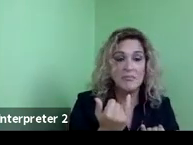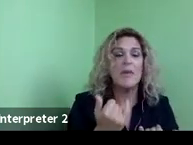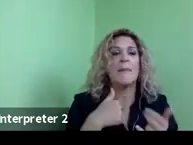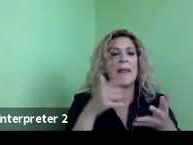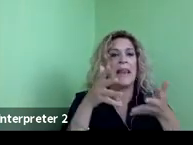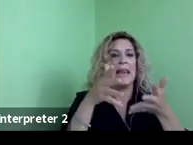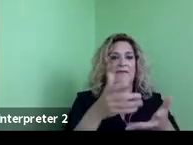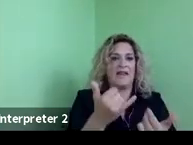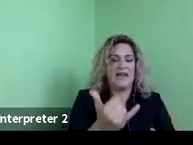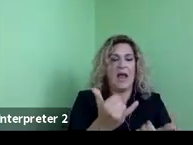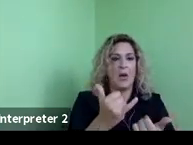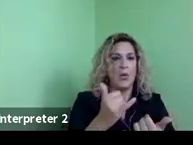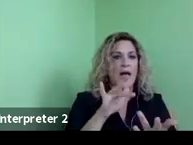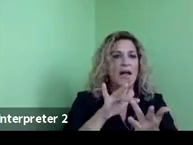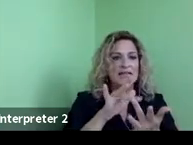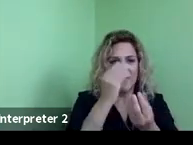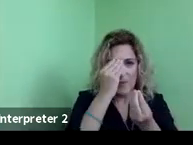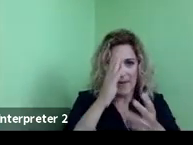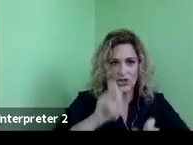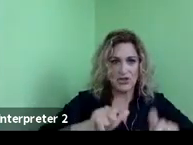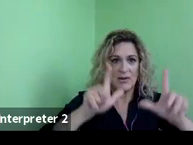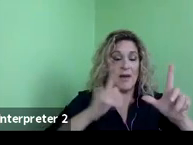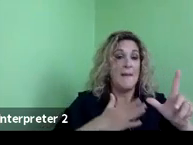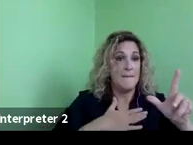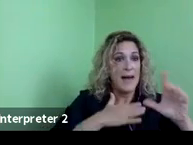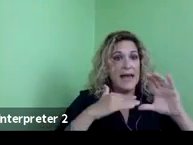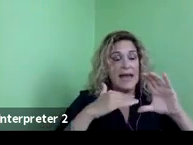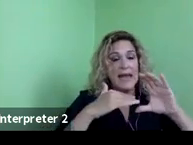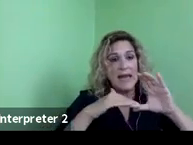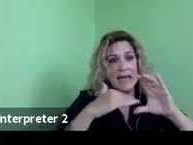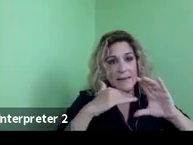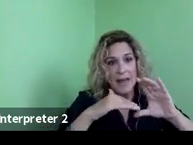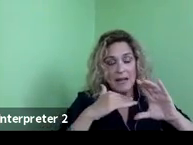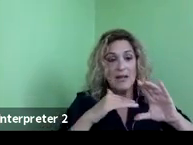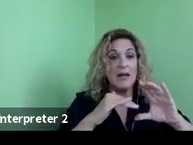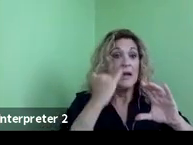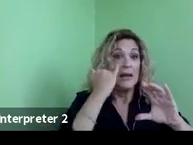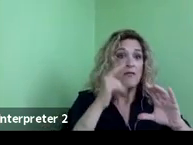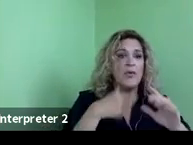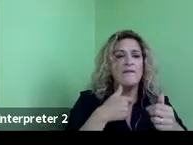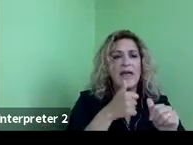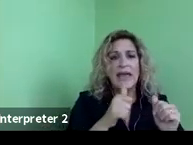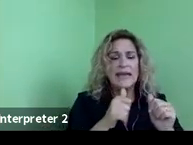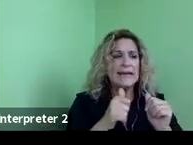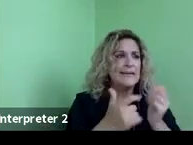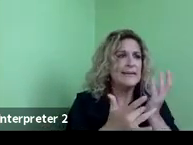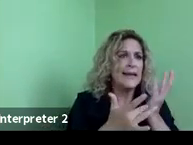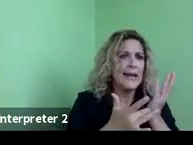information for our project up and my email address. If you have technical assistance